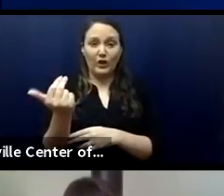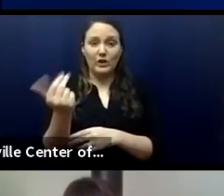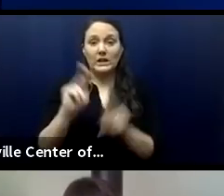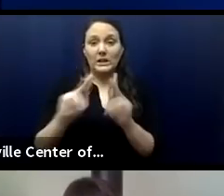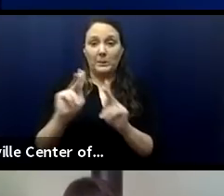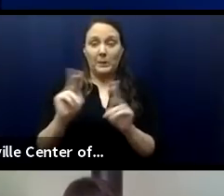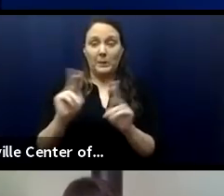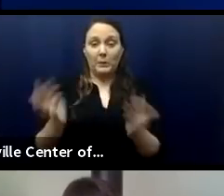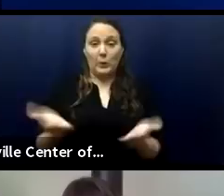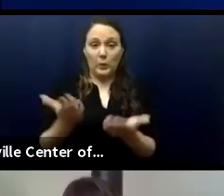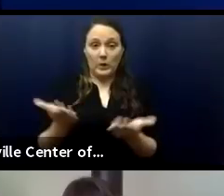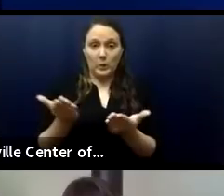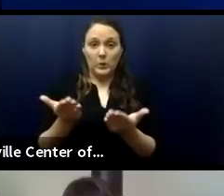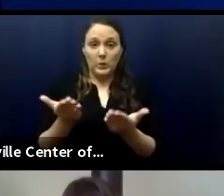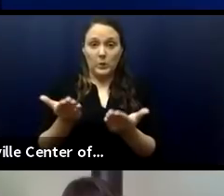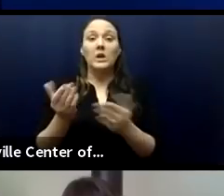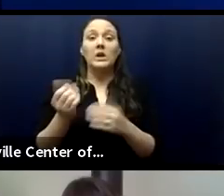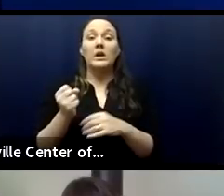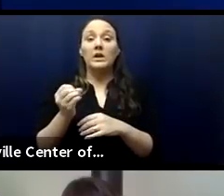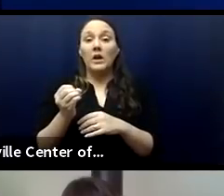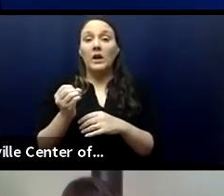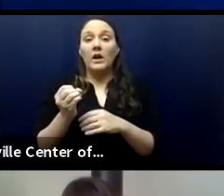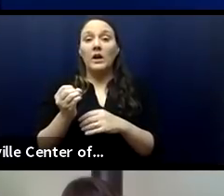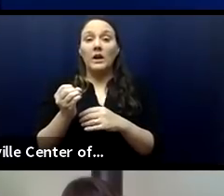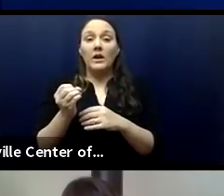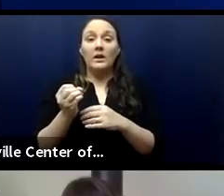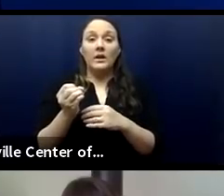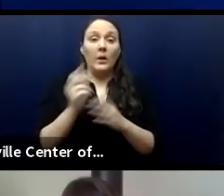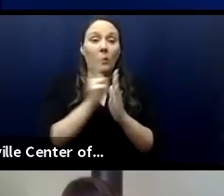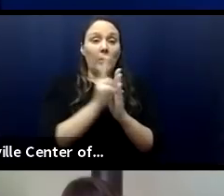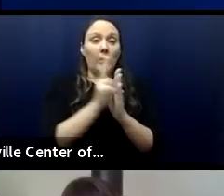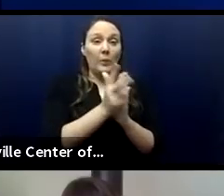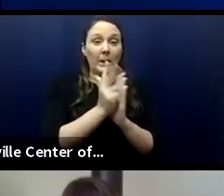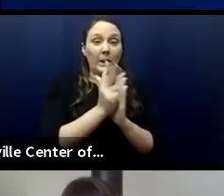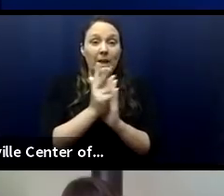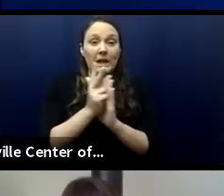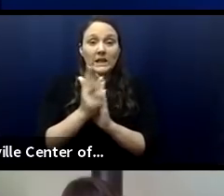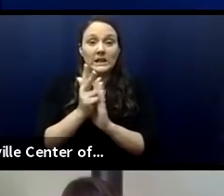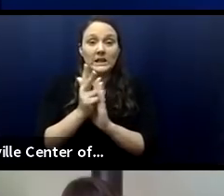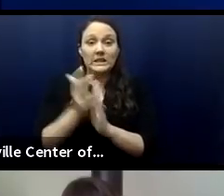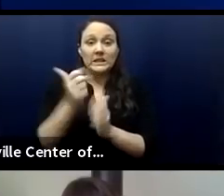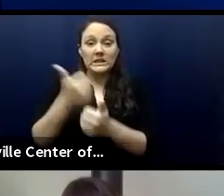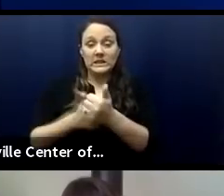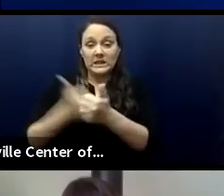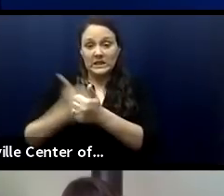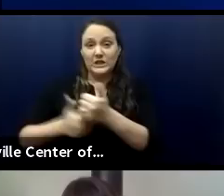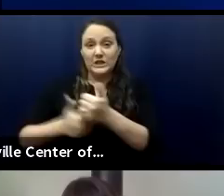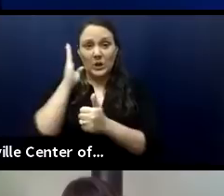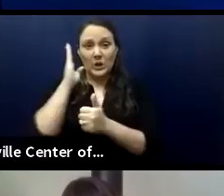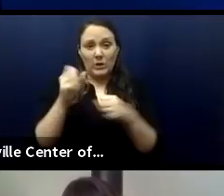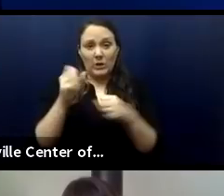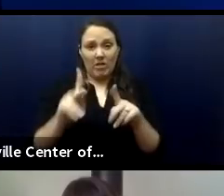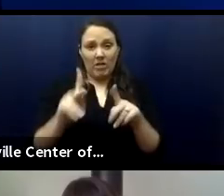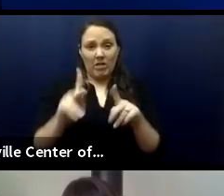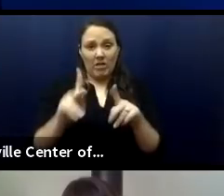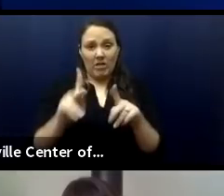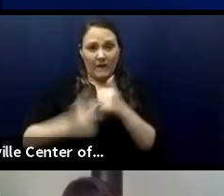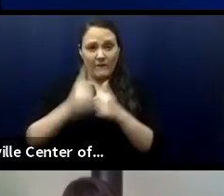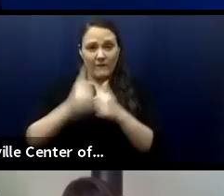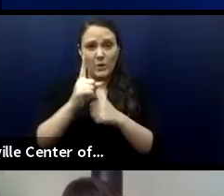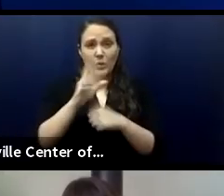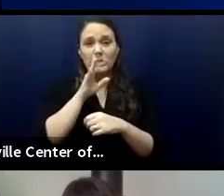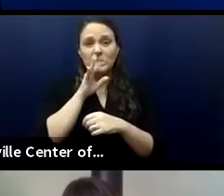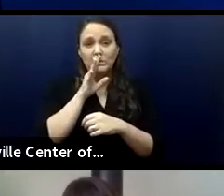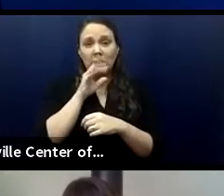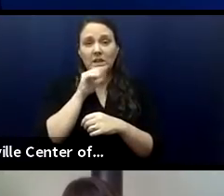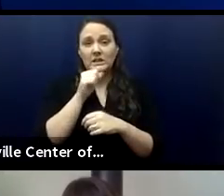present. So giving them 3 minutes each, would it be okay with the board if we allow everyone to speak this evening instead of just 10, which would be the